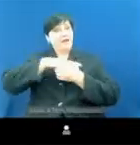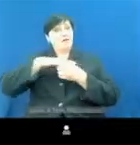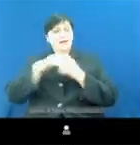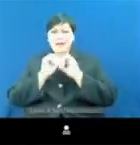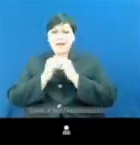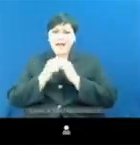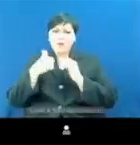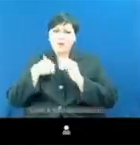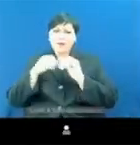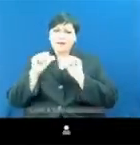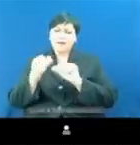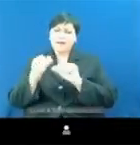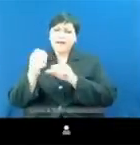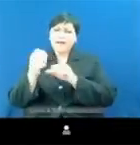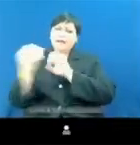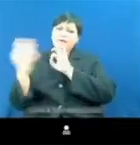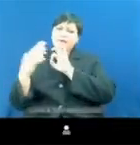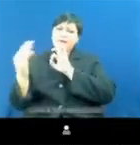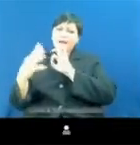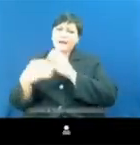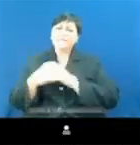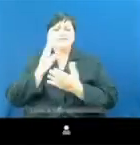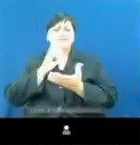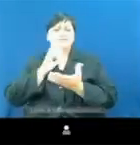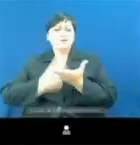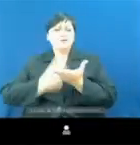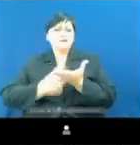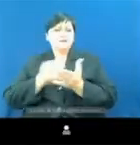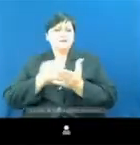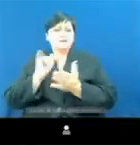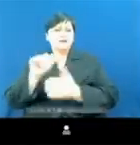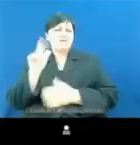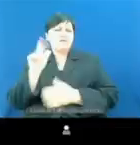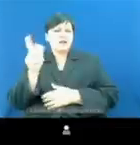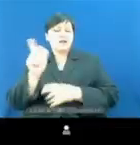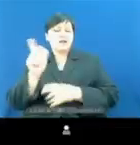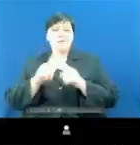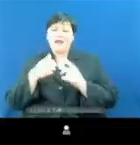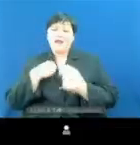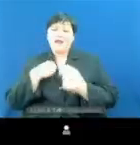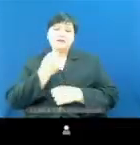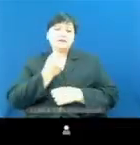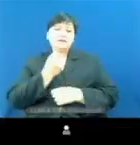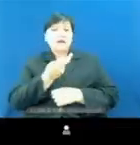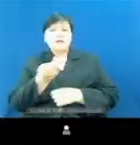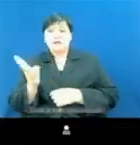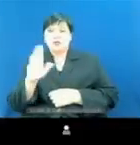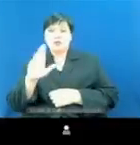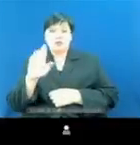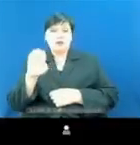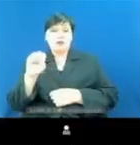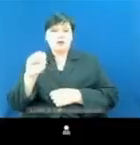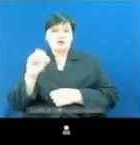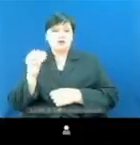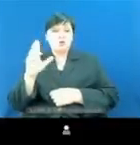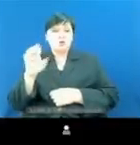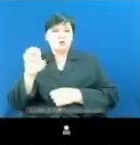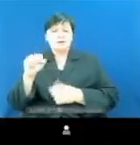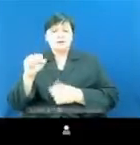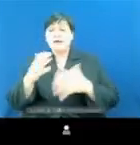bit later, but there are a number of resources that you can use. There's online discussion